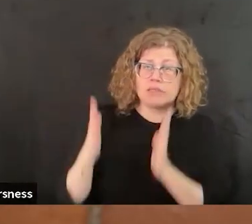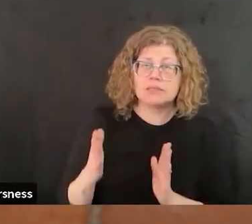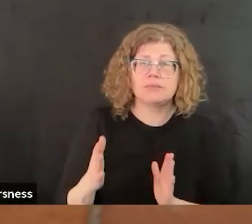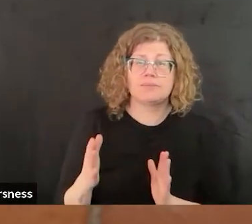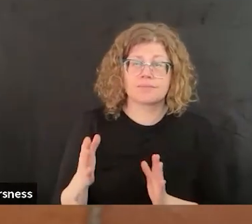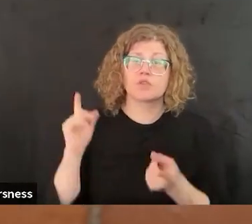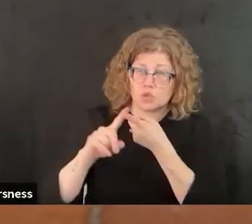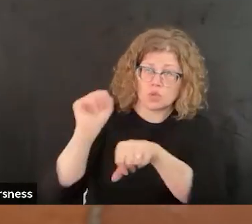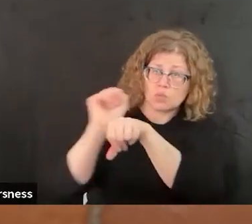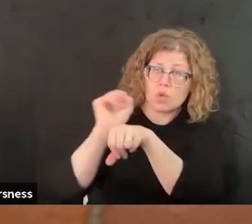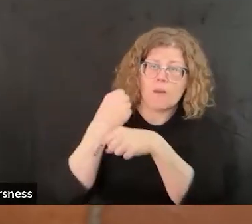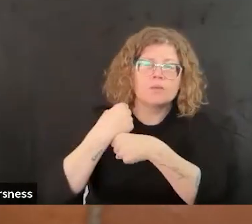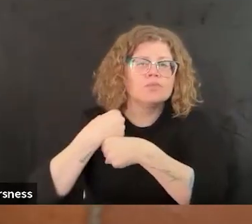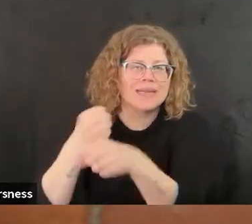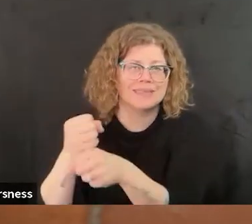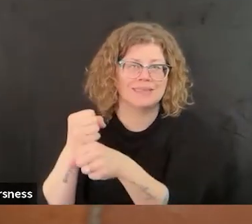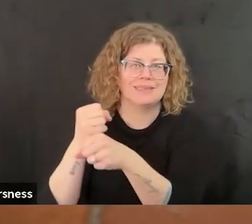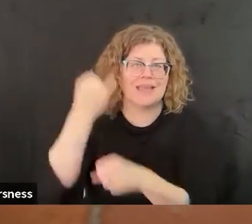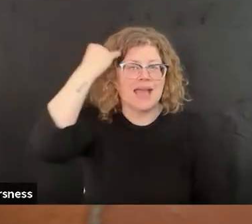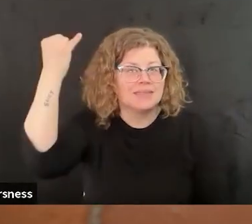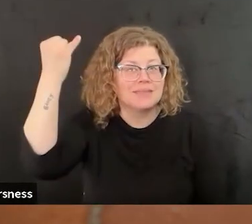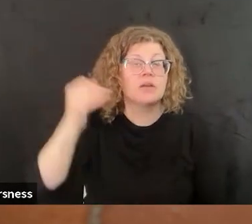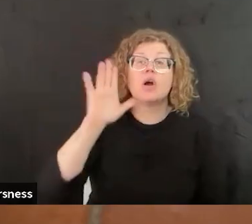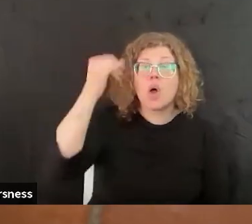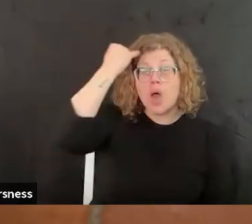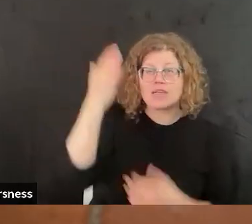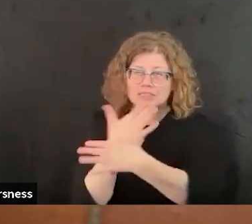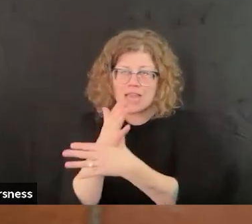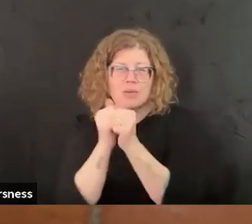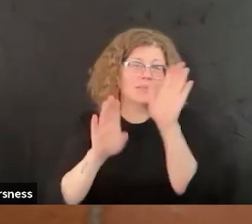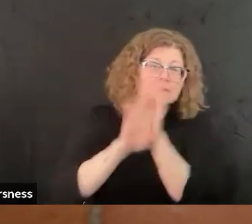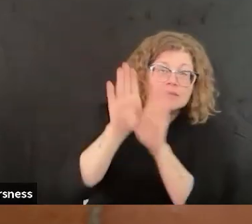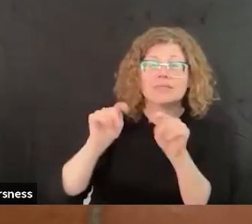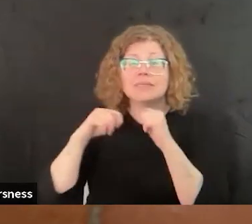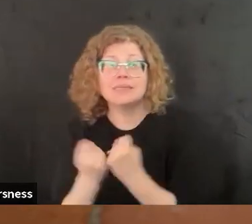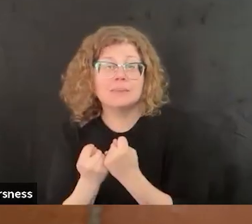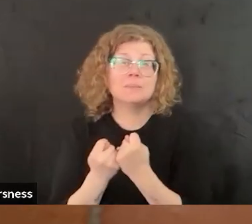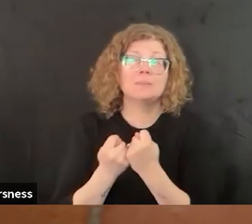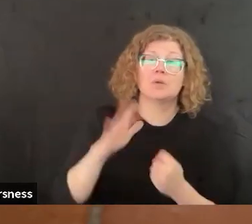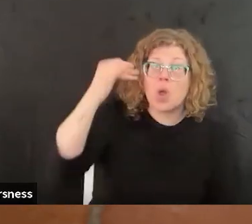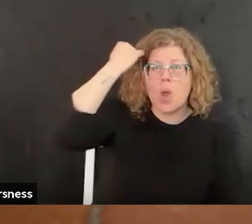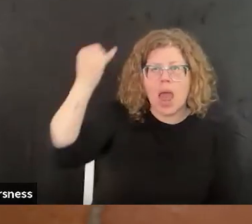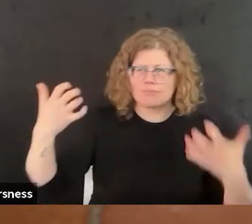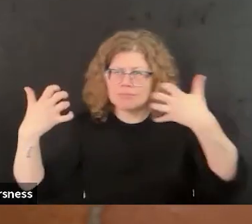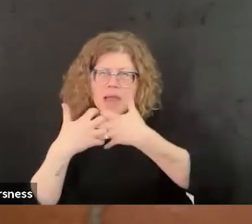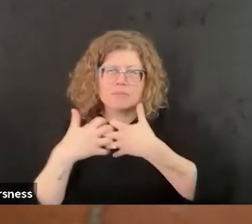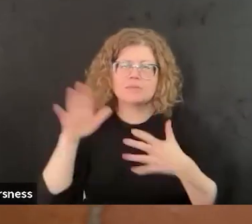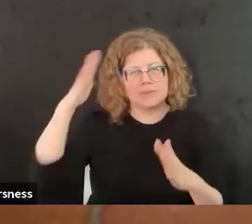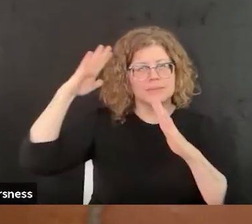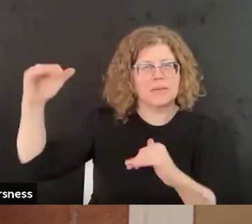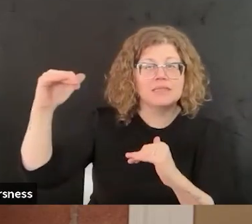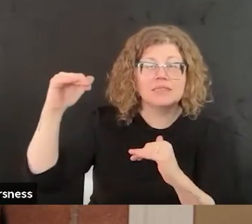doing the work to create the idea and share that idea with the team and ensure that that idea meets the overall goals and outcomes